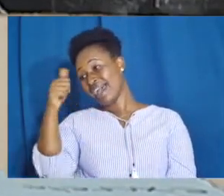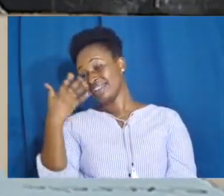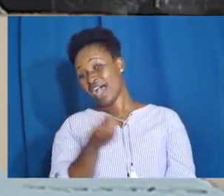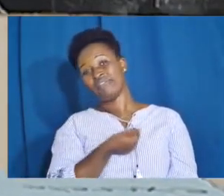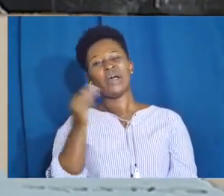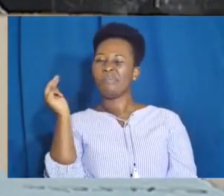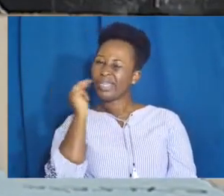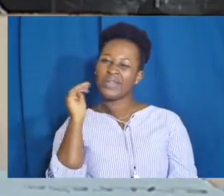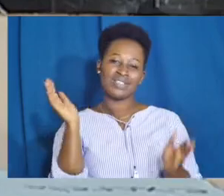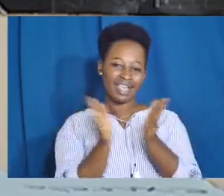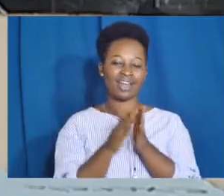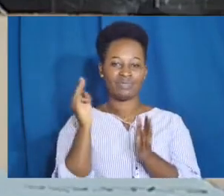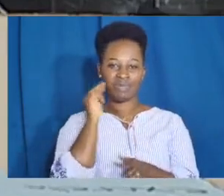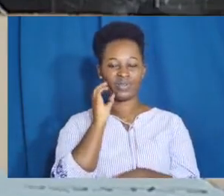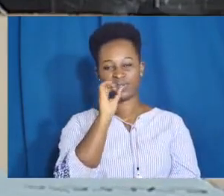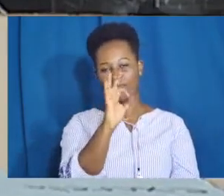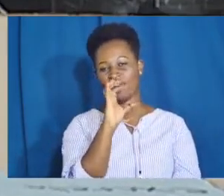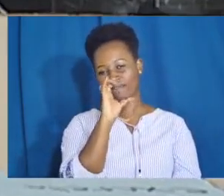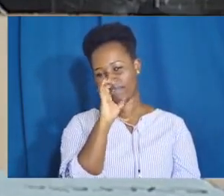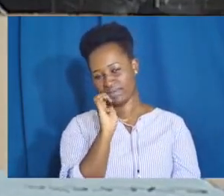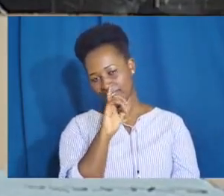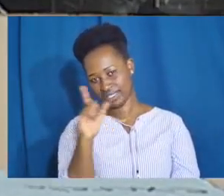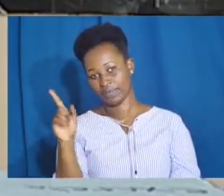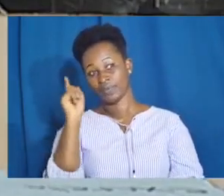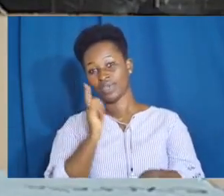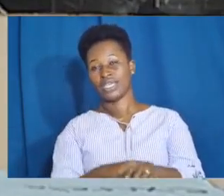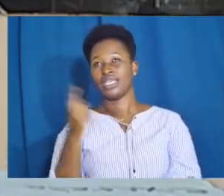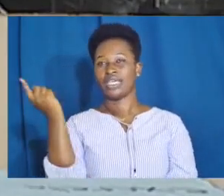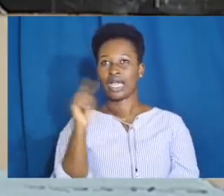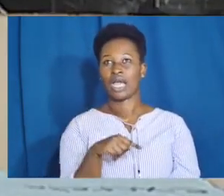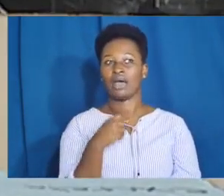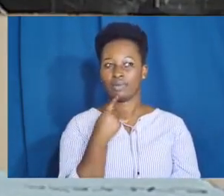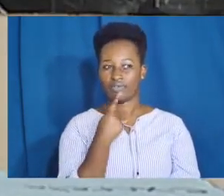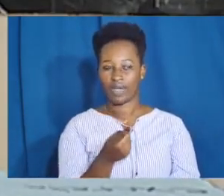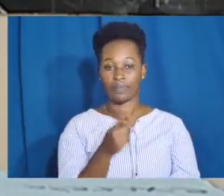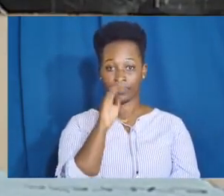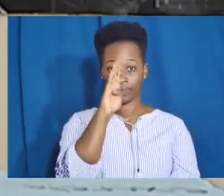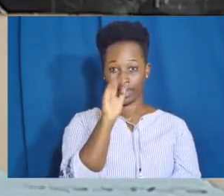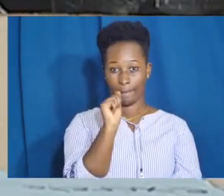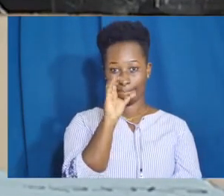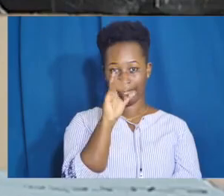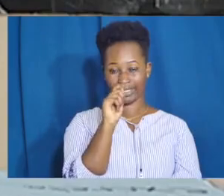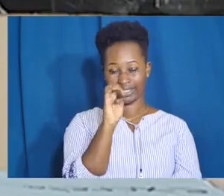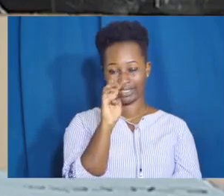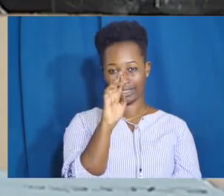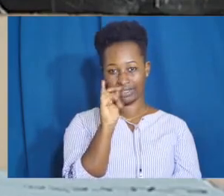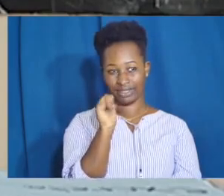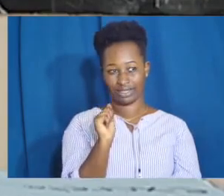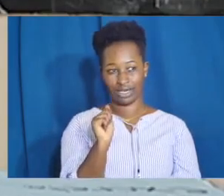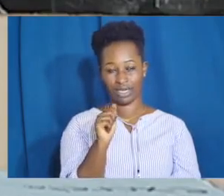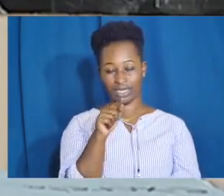and millions of cells. Now, when it comes to bacteria, it